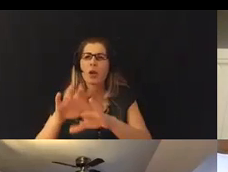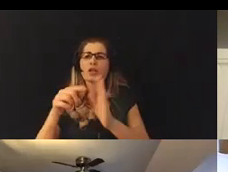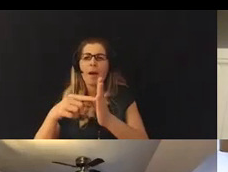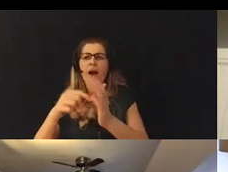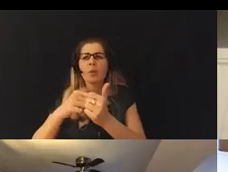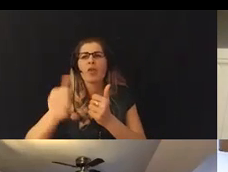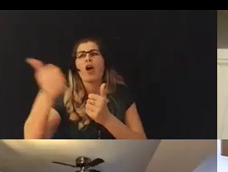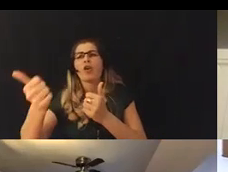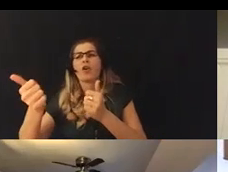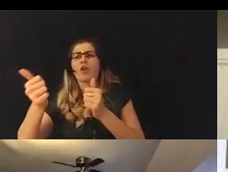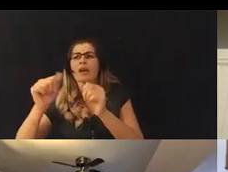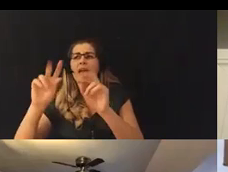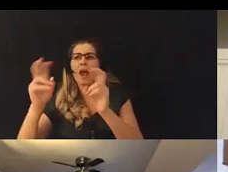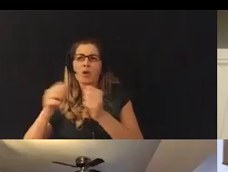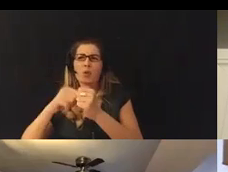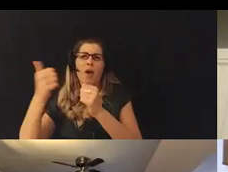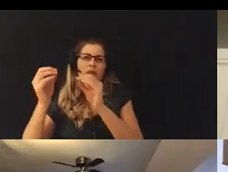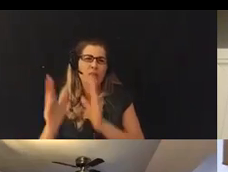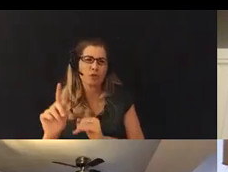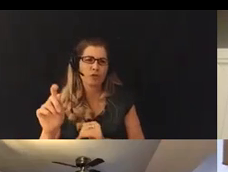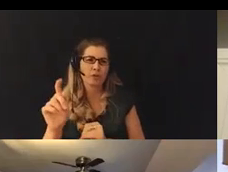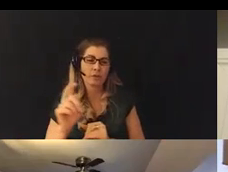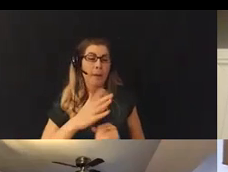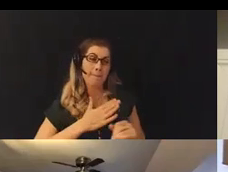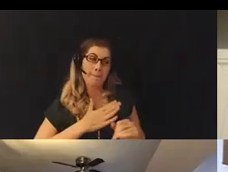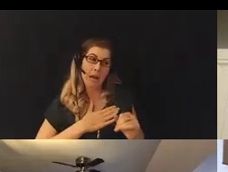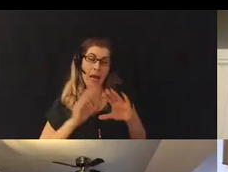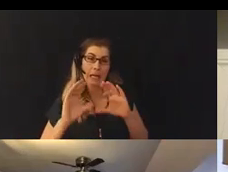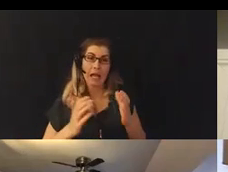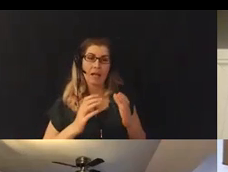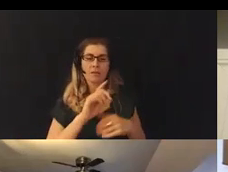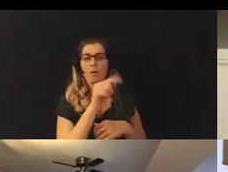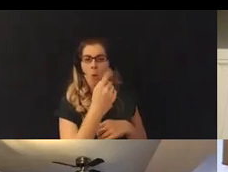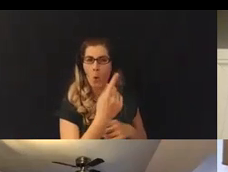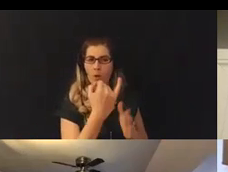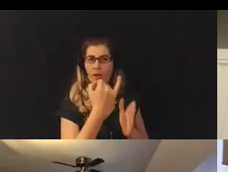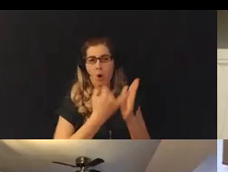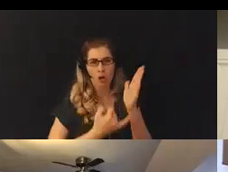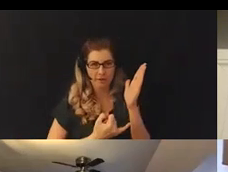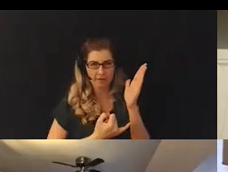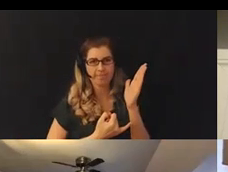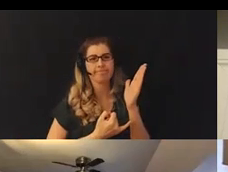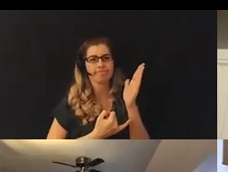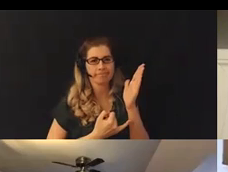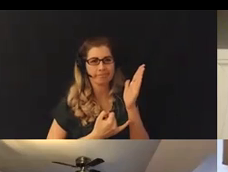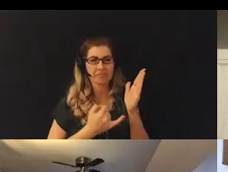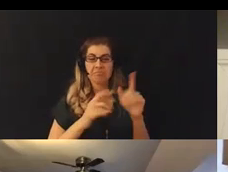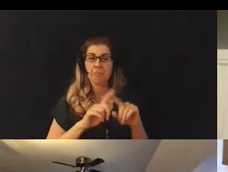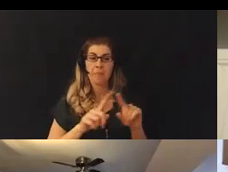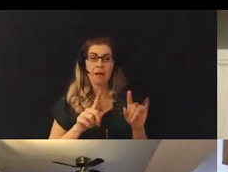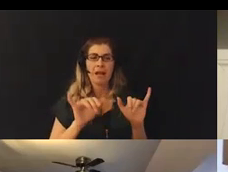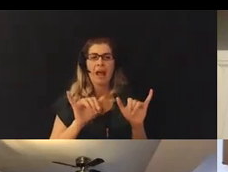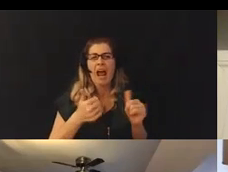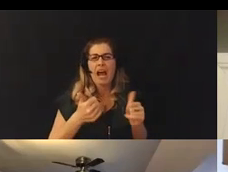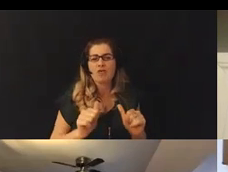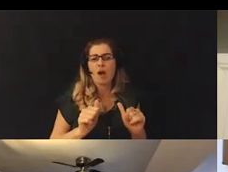area teachers? The classes I teach are strictly arts focused, but I definitely try to push